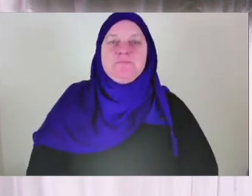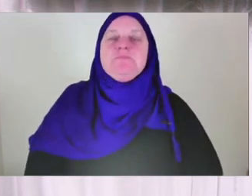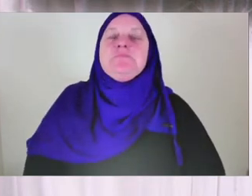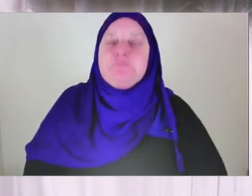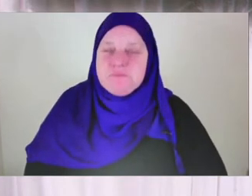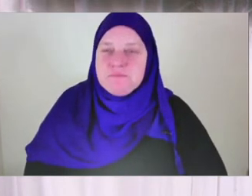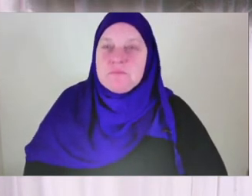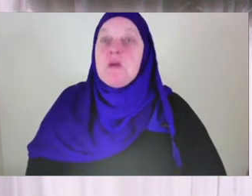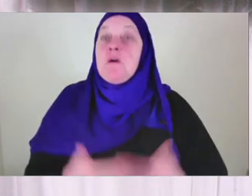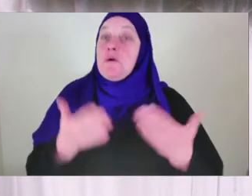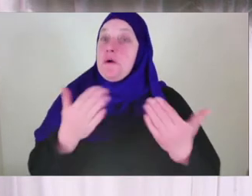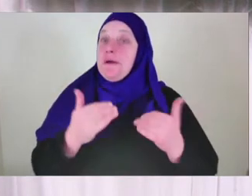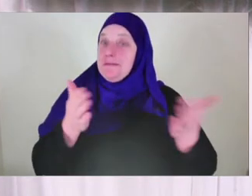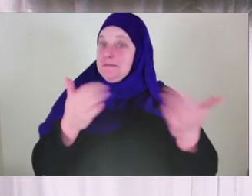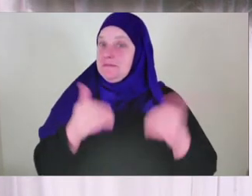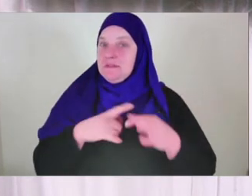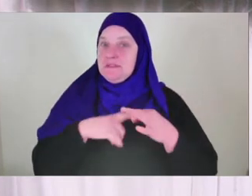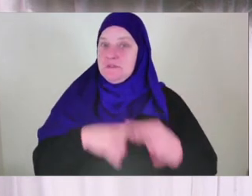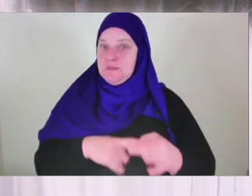because I know you'll enjoy this one more.